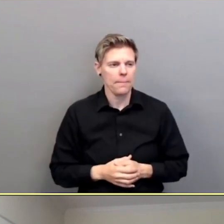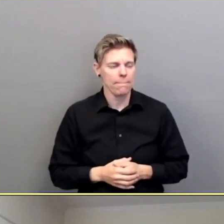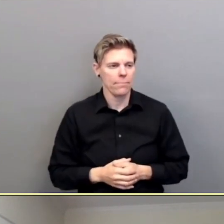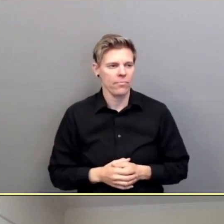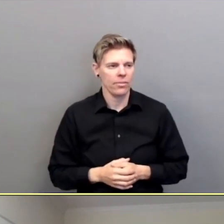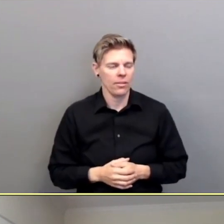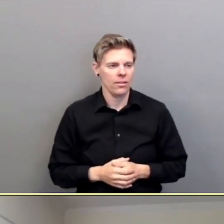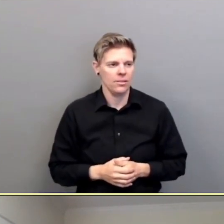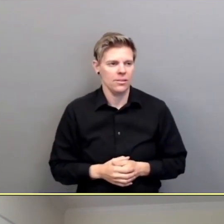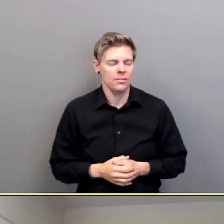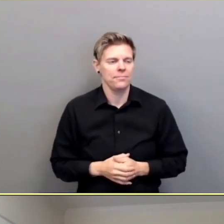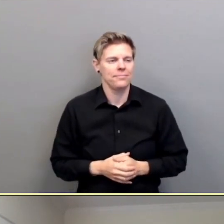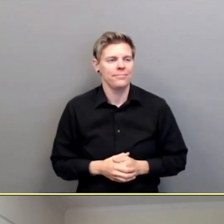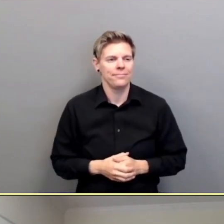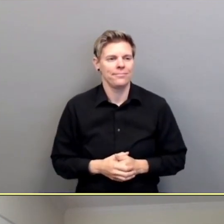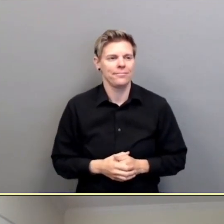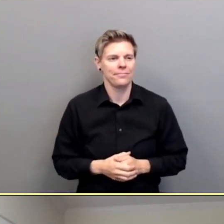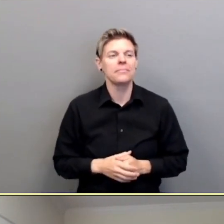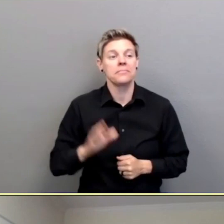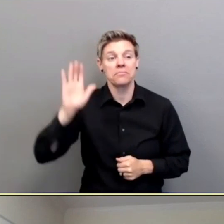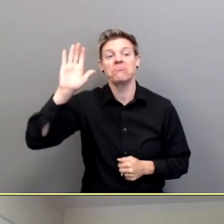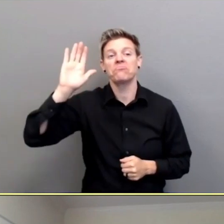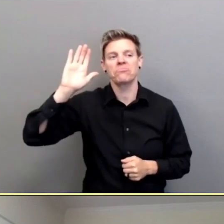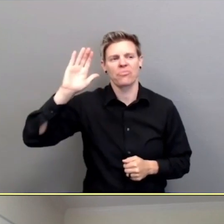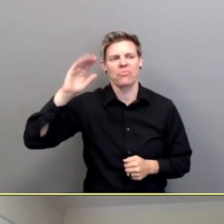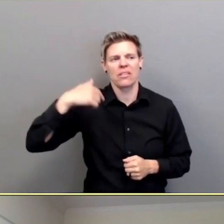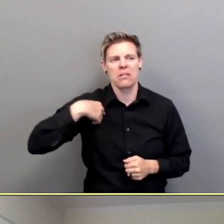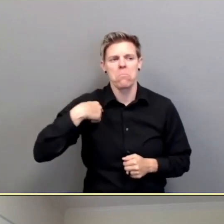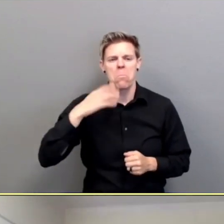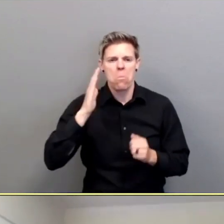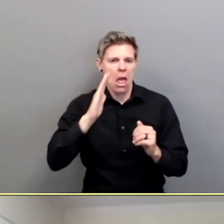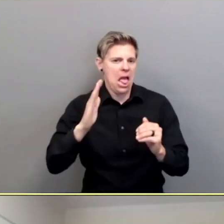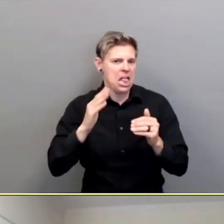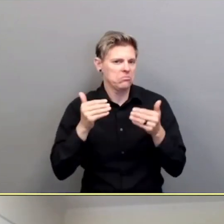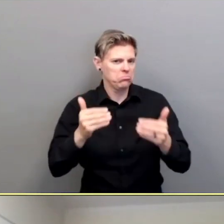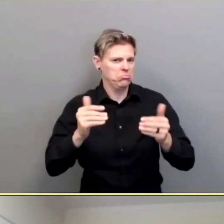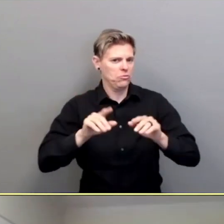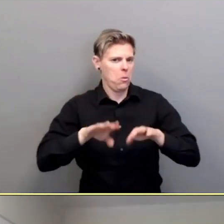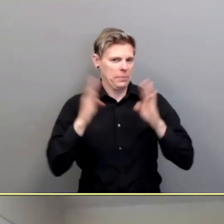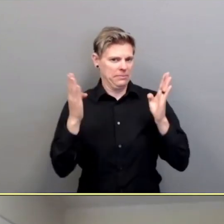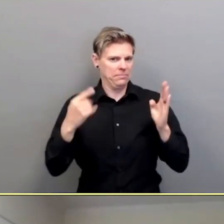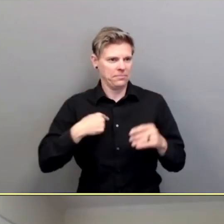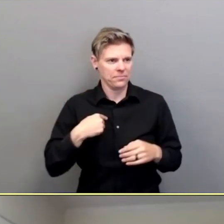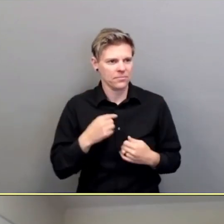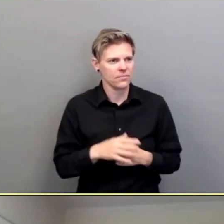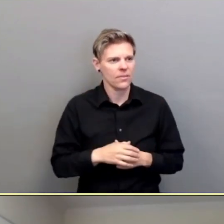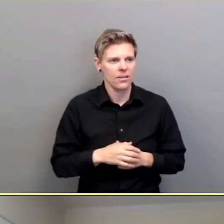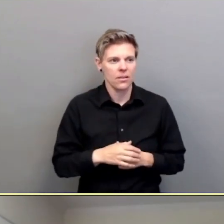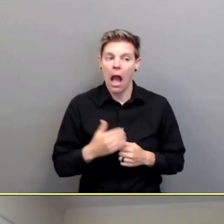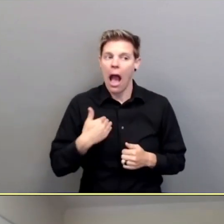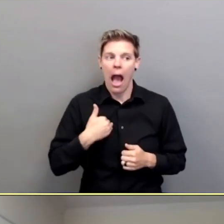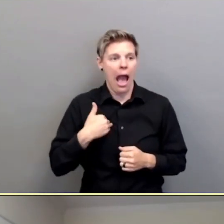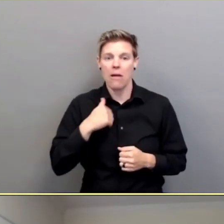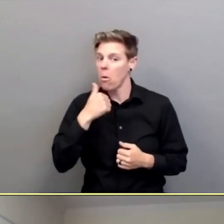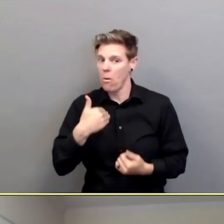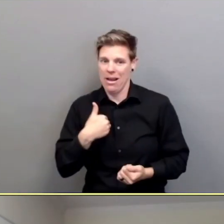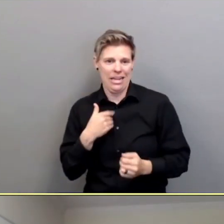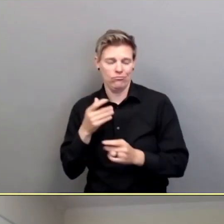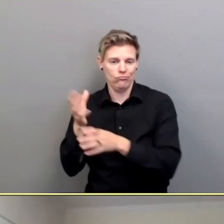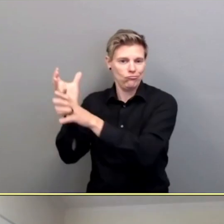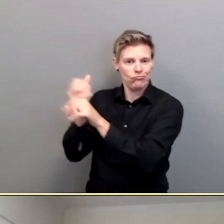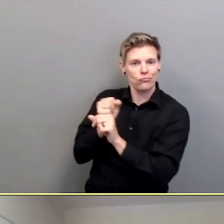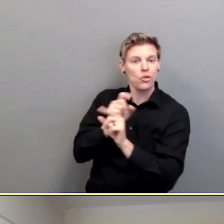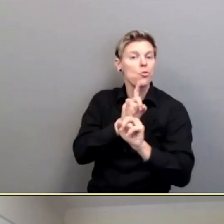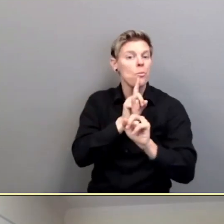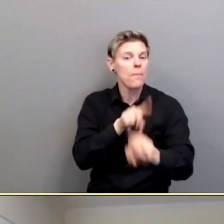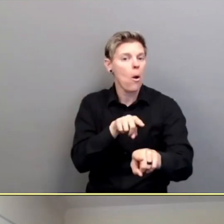Sure. So I think I'll start. So I don't have the report in front of me, so I'm just going to take you at your word